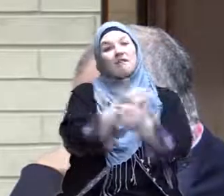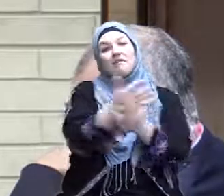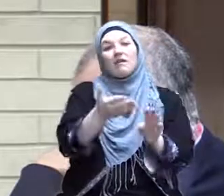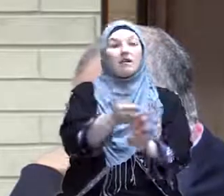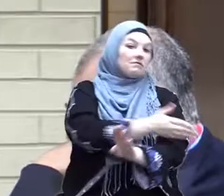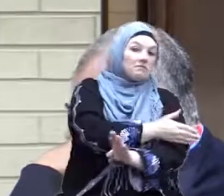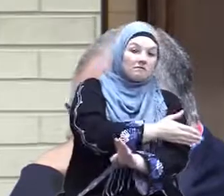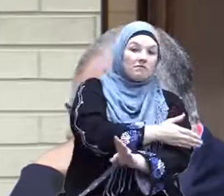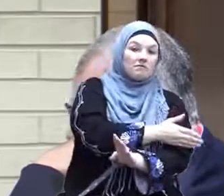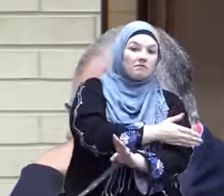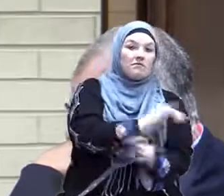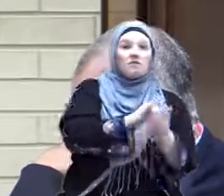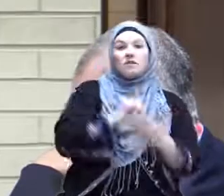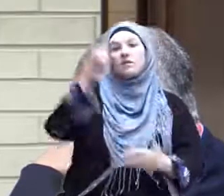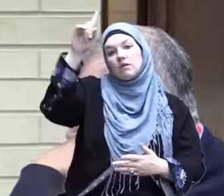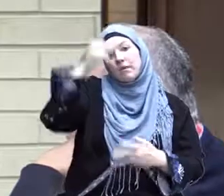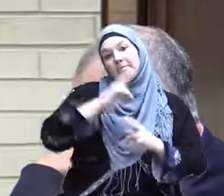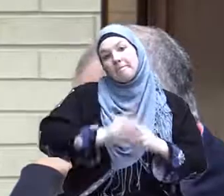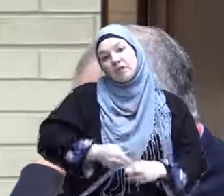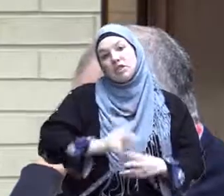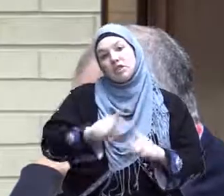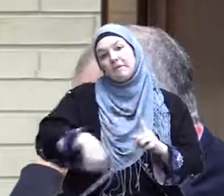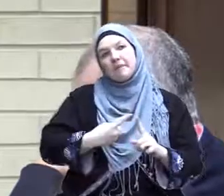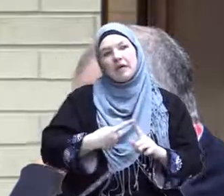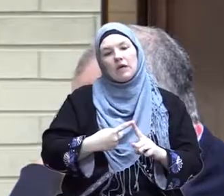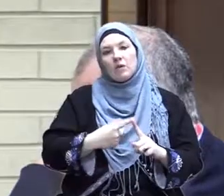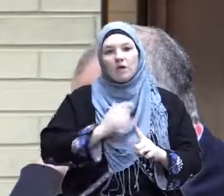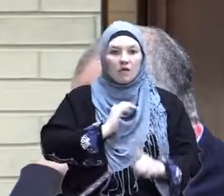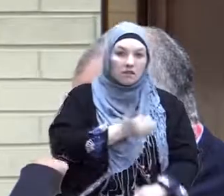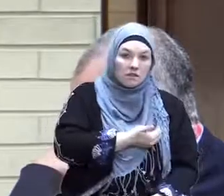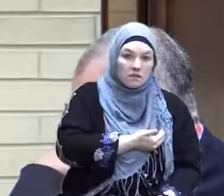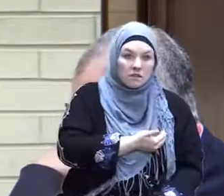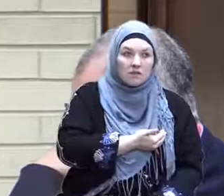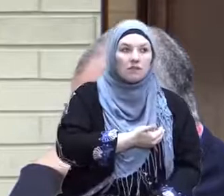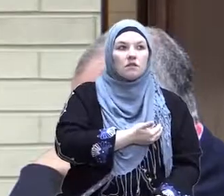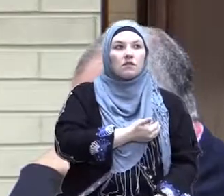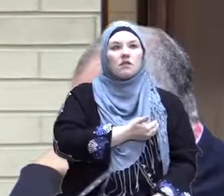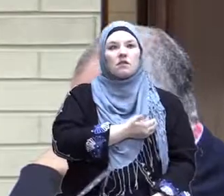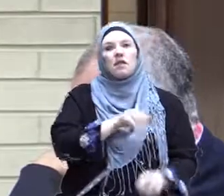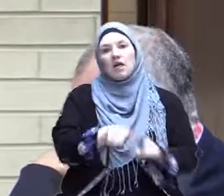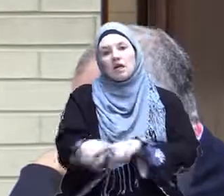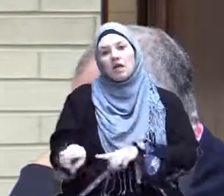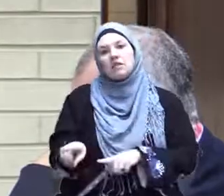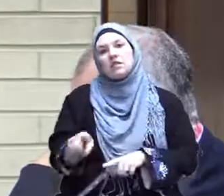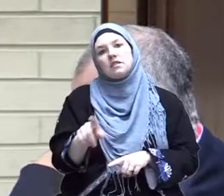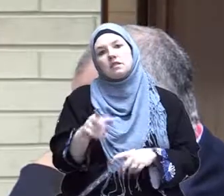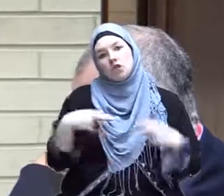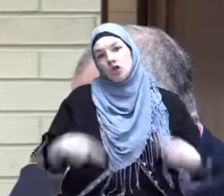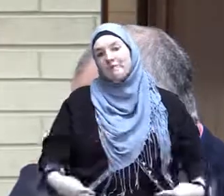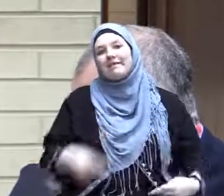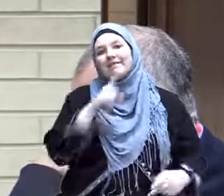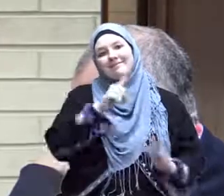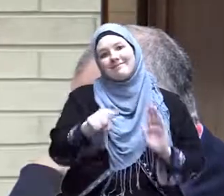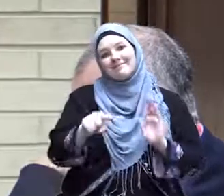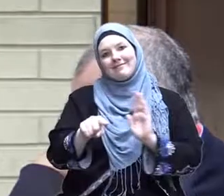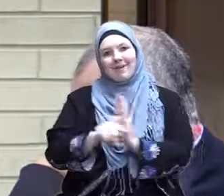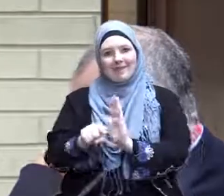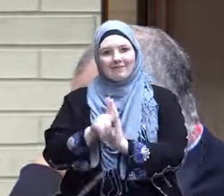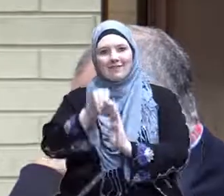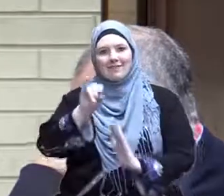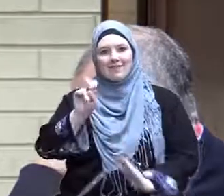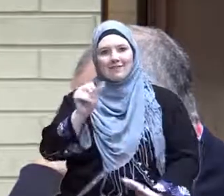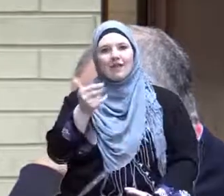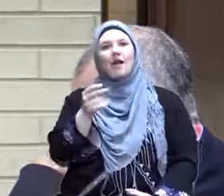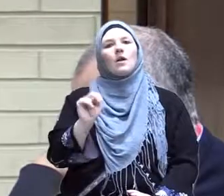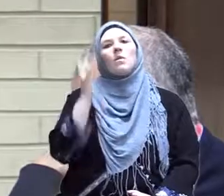else that Allah subhanahu wa ta'ala mentions about us as men, it is negative. Why? Because